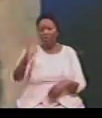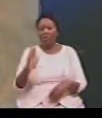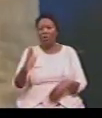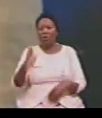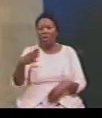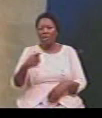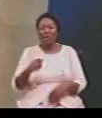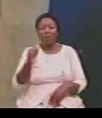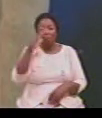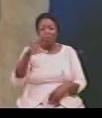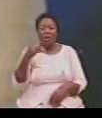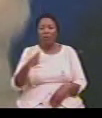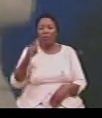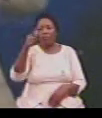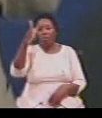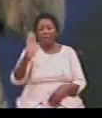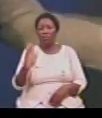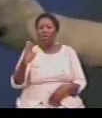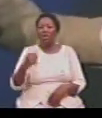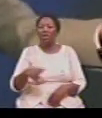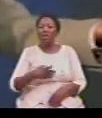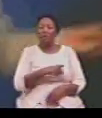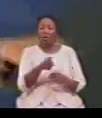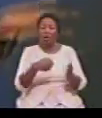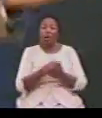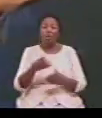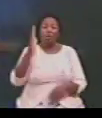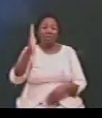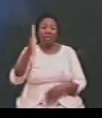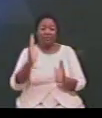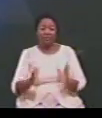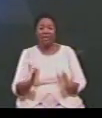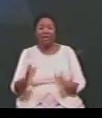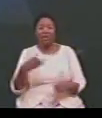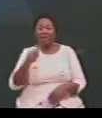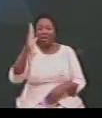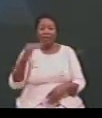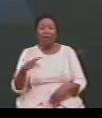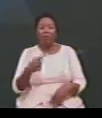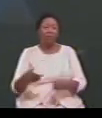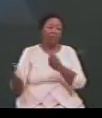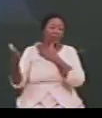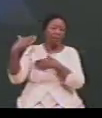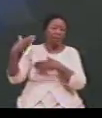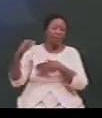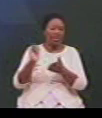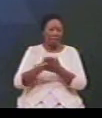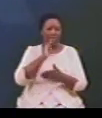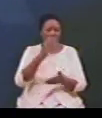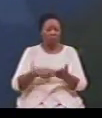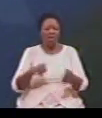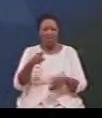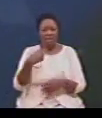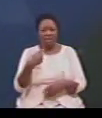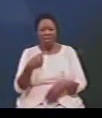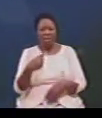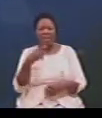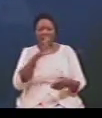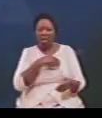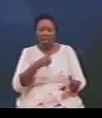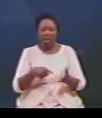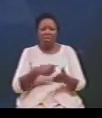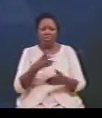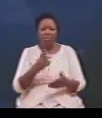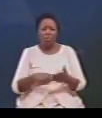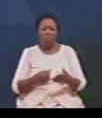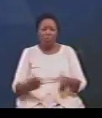the women of God, the testifiers of the past. That's what he said. And this one